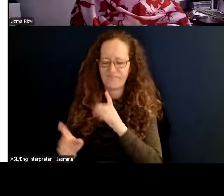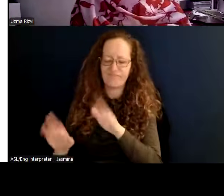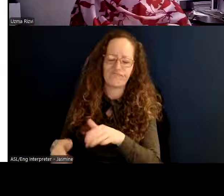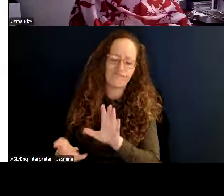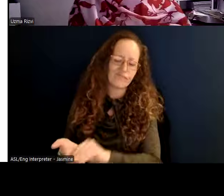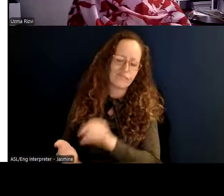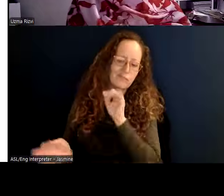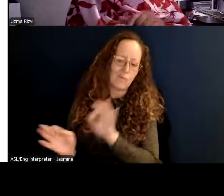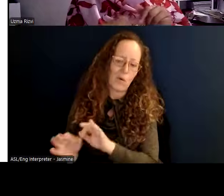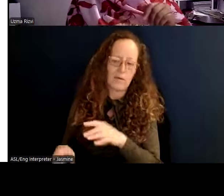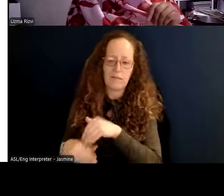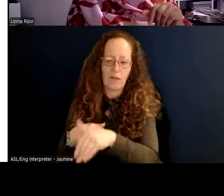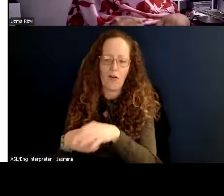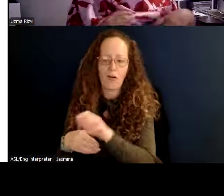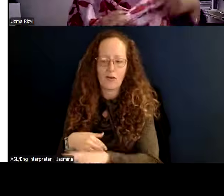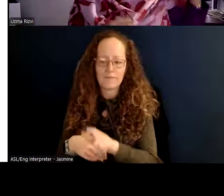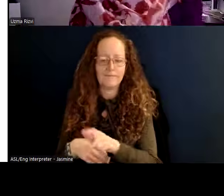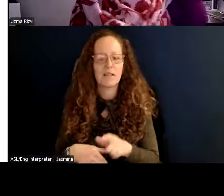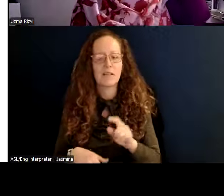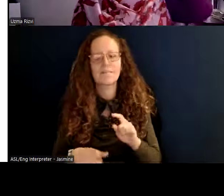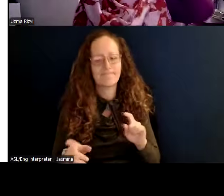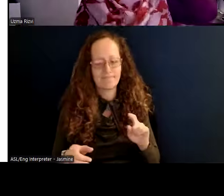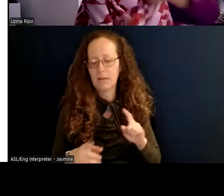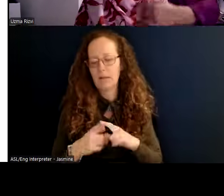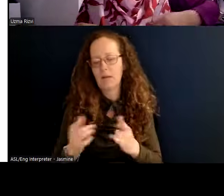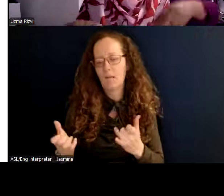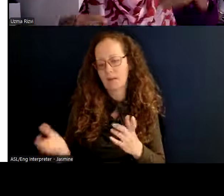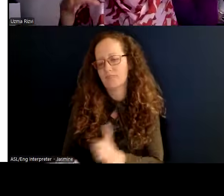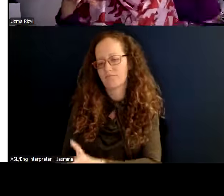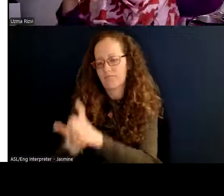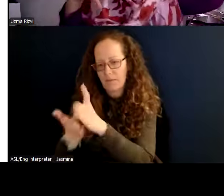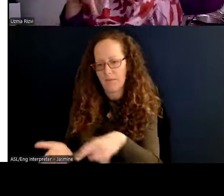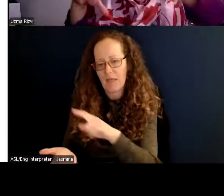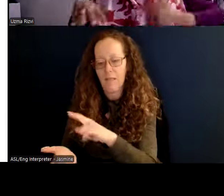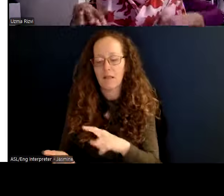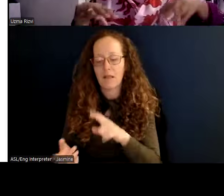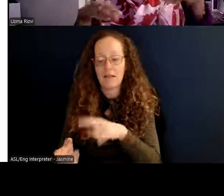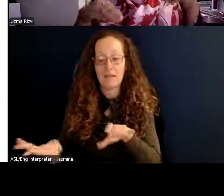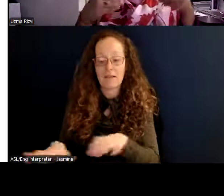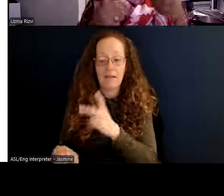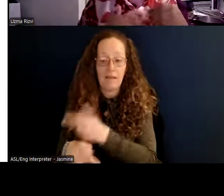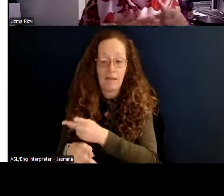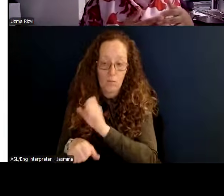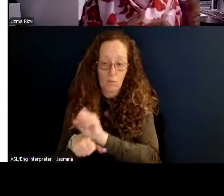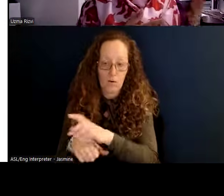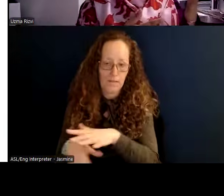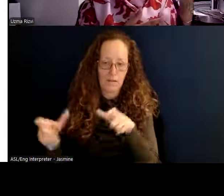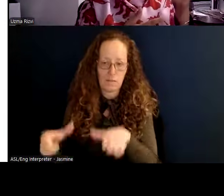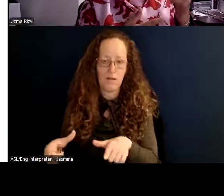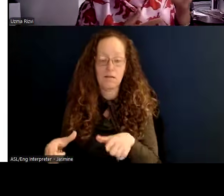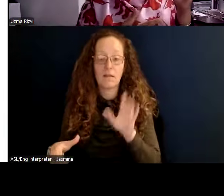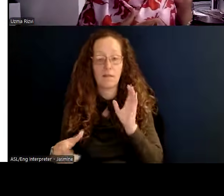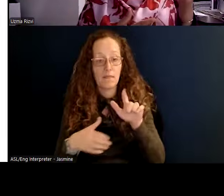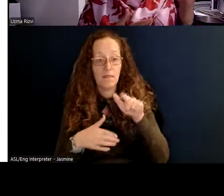the archive. We recognize these folks as doing the care work on the site. Now, the particular archive that we had access to spans